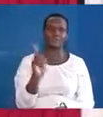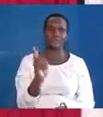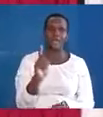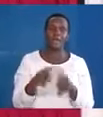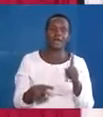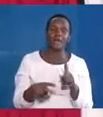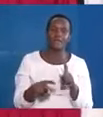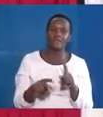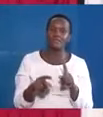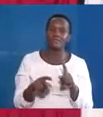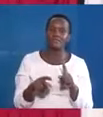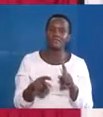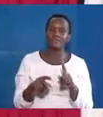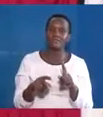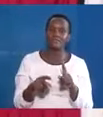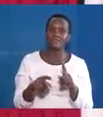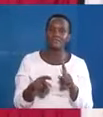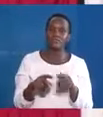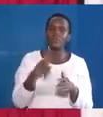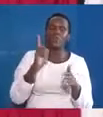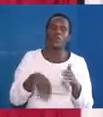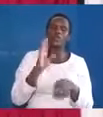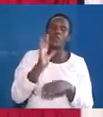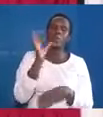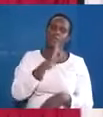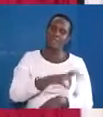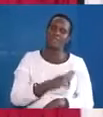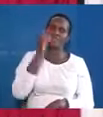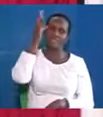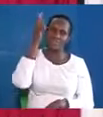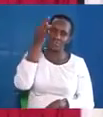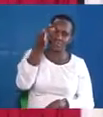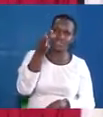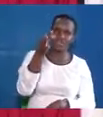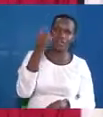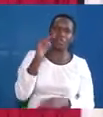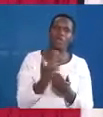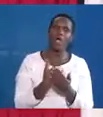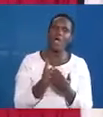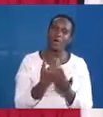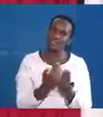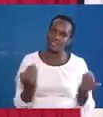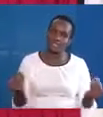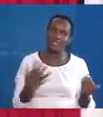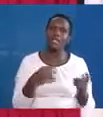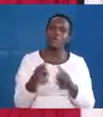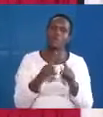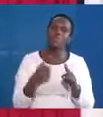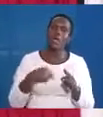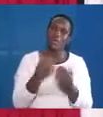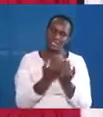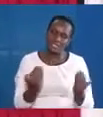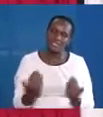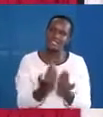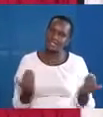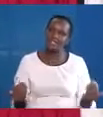but what shall be there for our children and our children and our children's children in the future, because